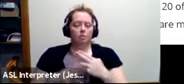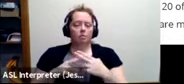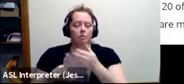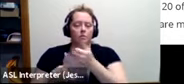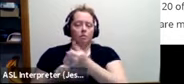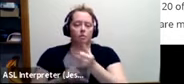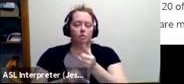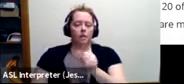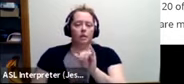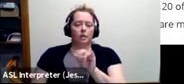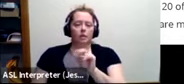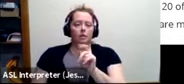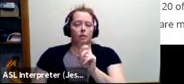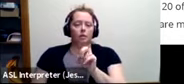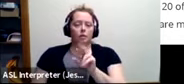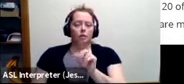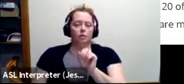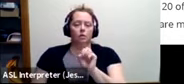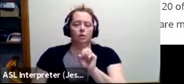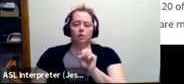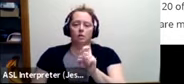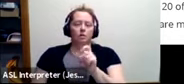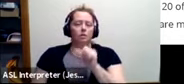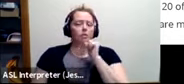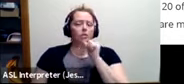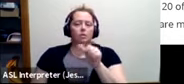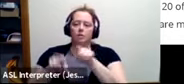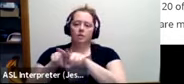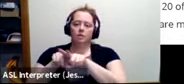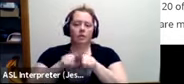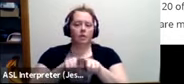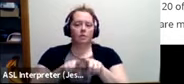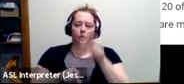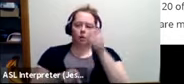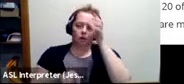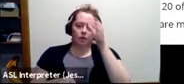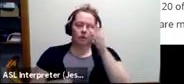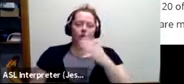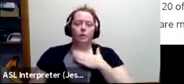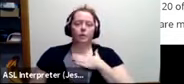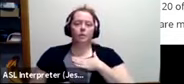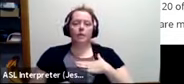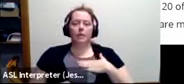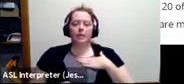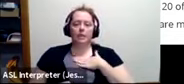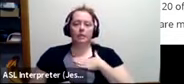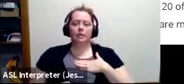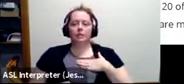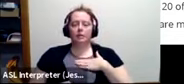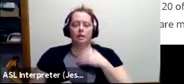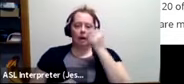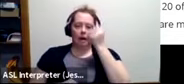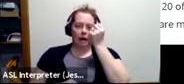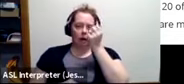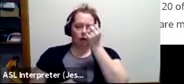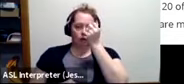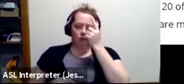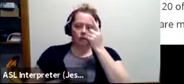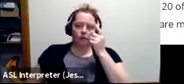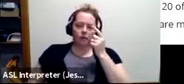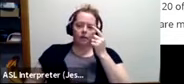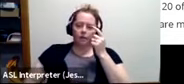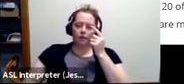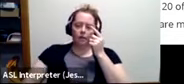same concept. So please, when understanding the differences and the things that may